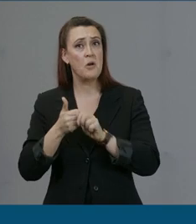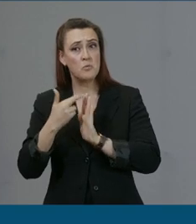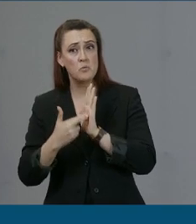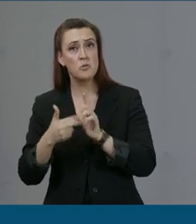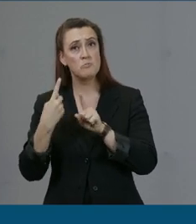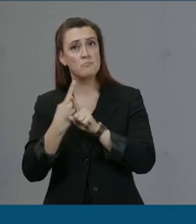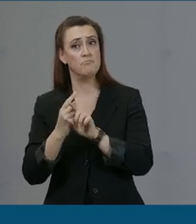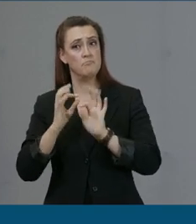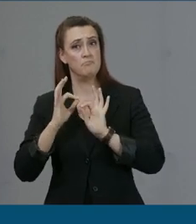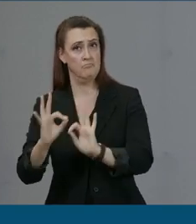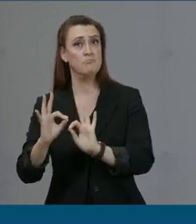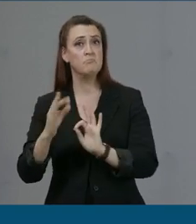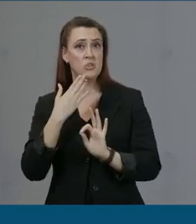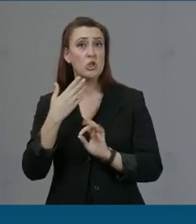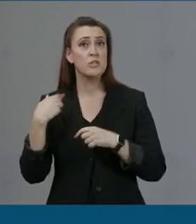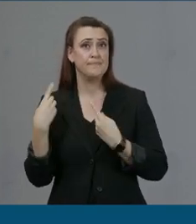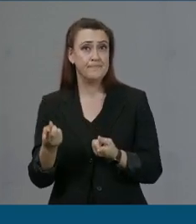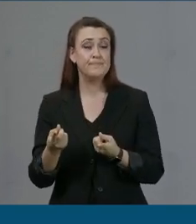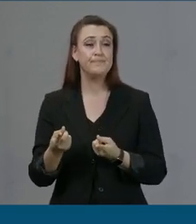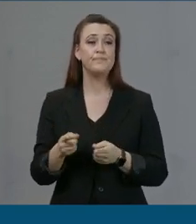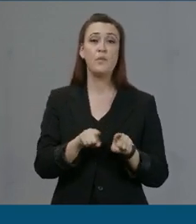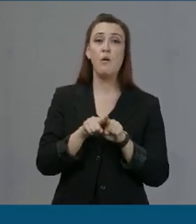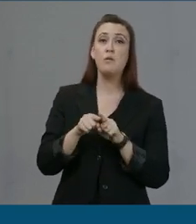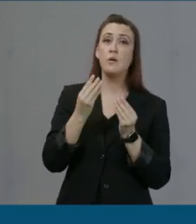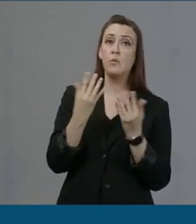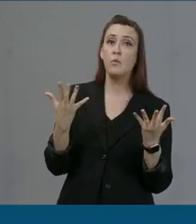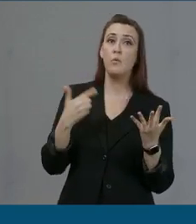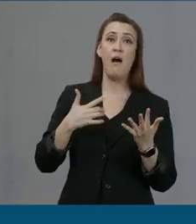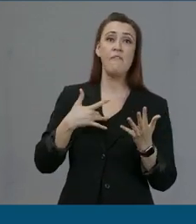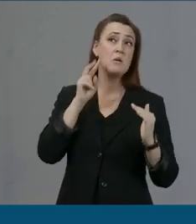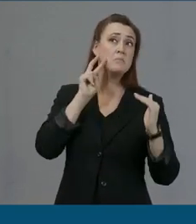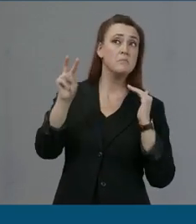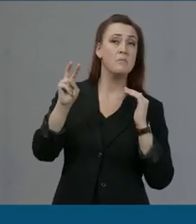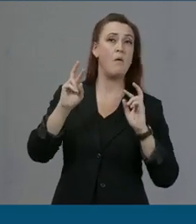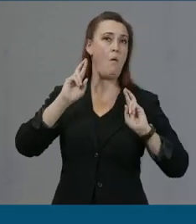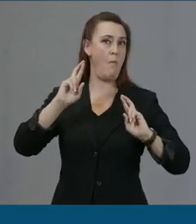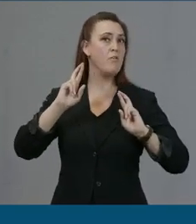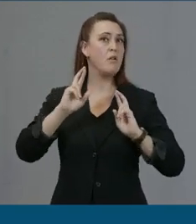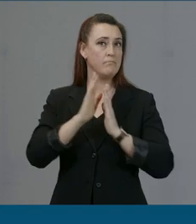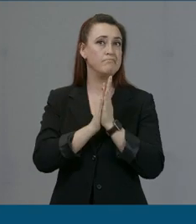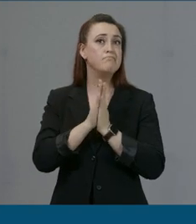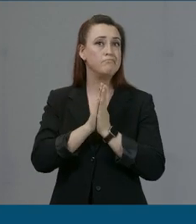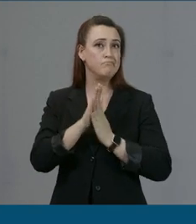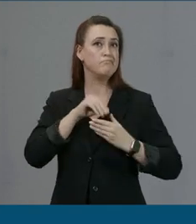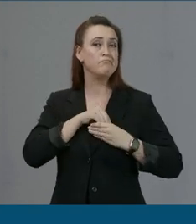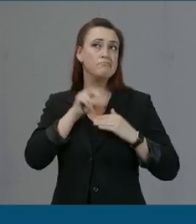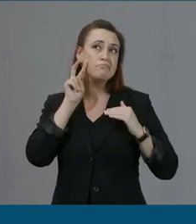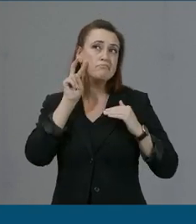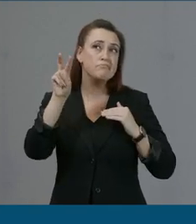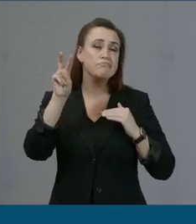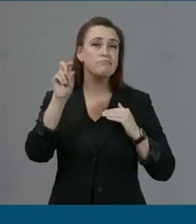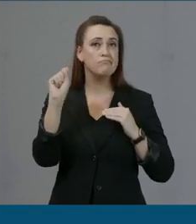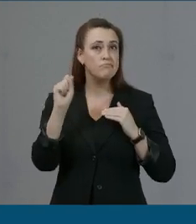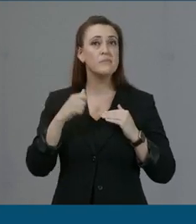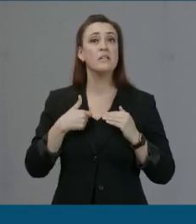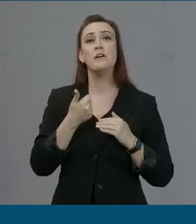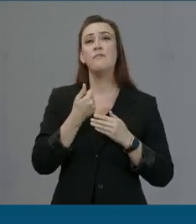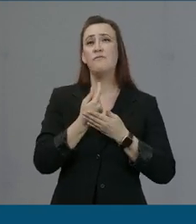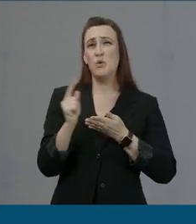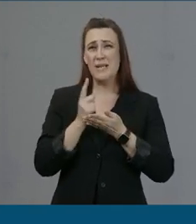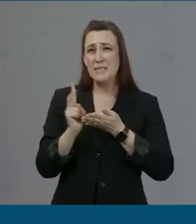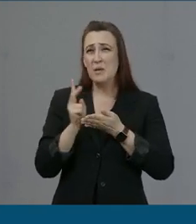I also want to say I'm very hopeful for what's possible going forward. I asked a couple weeks